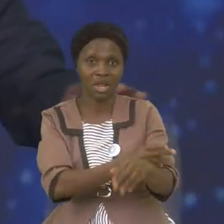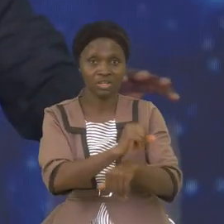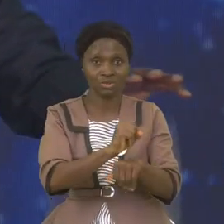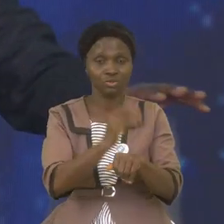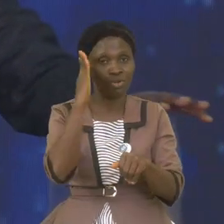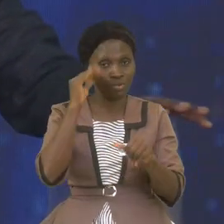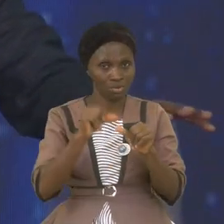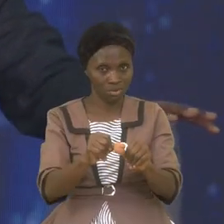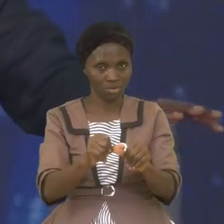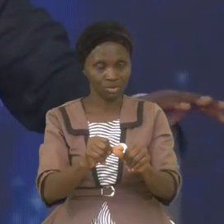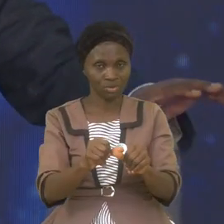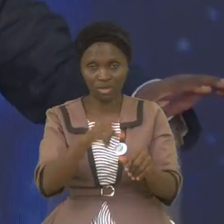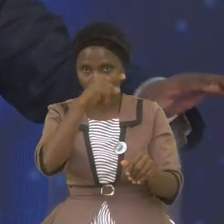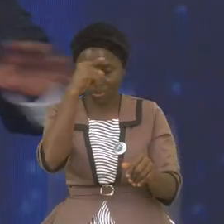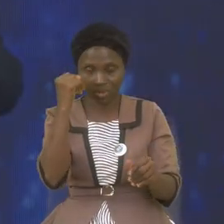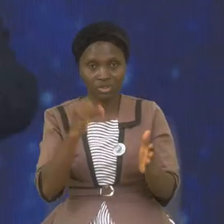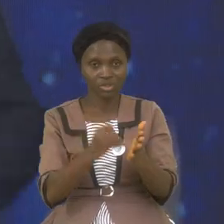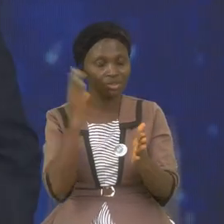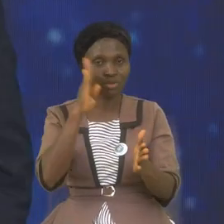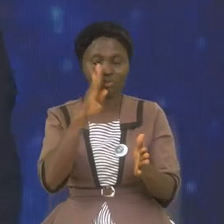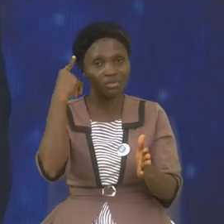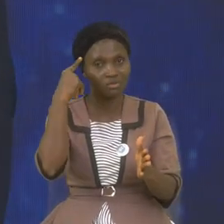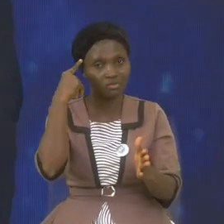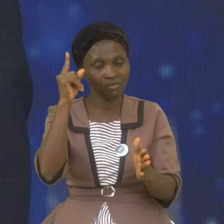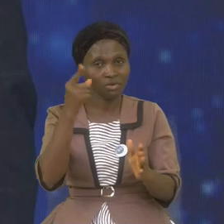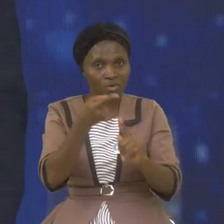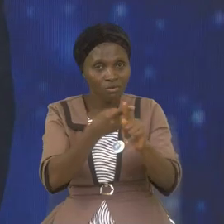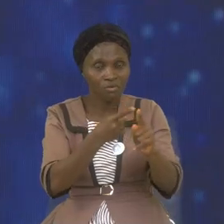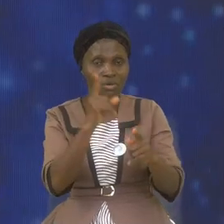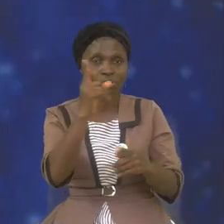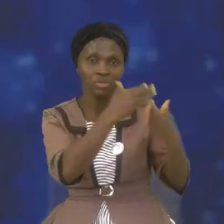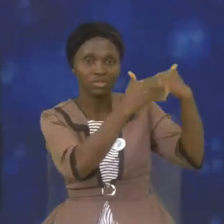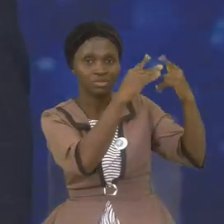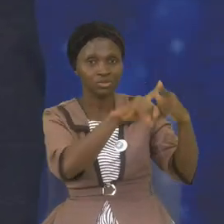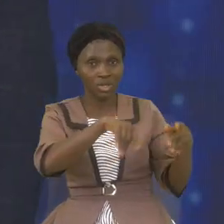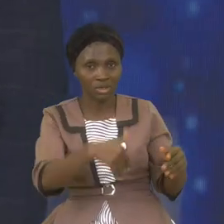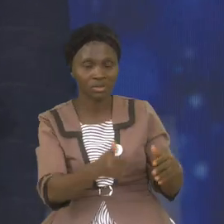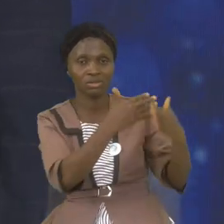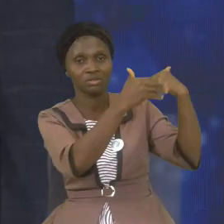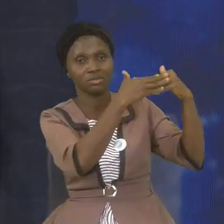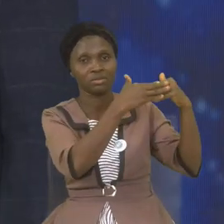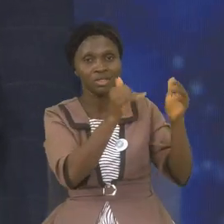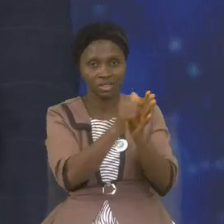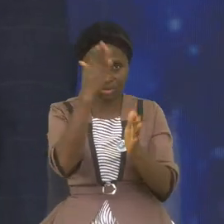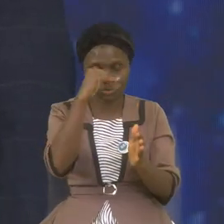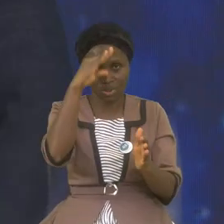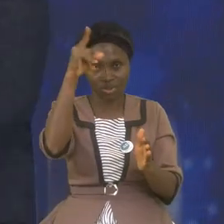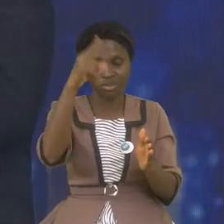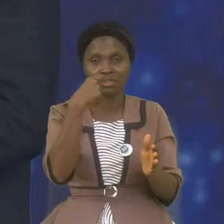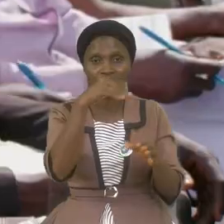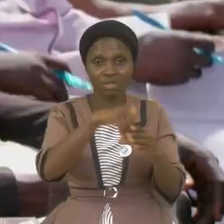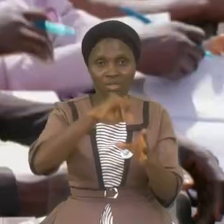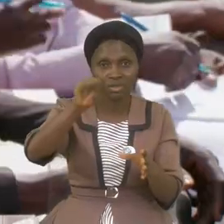to be from generation to generation. That's why he said in John chapter 14, verse